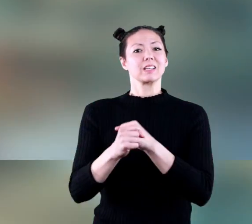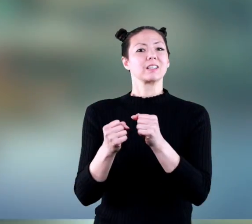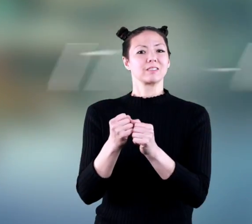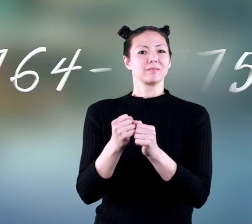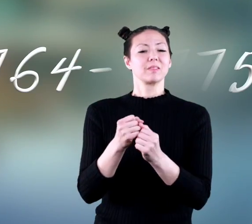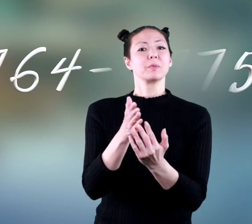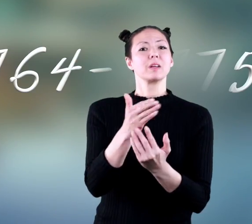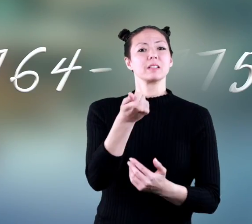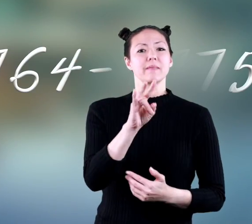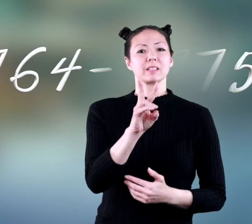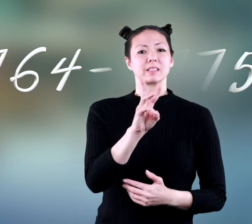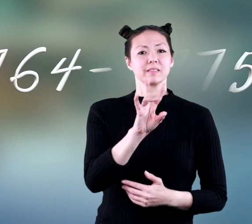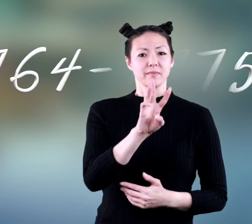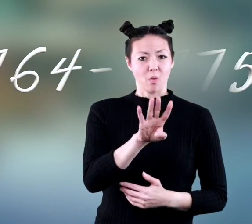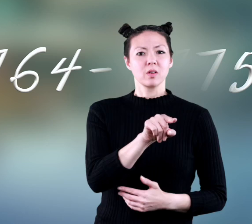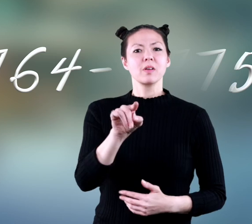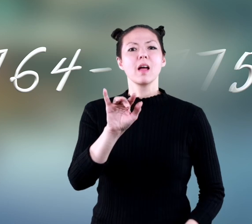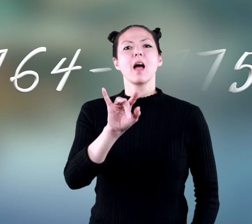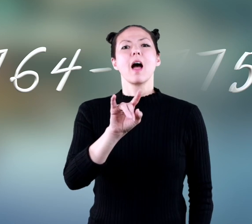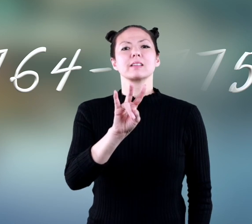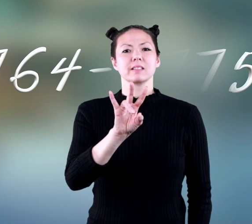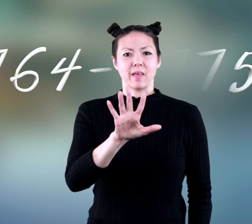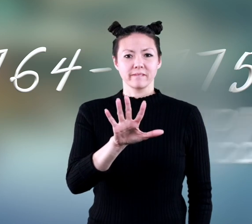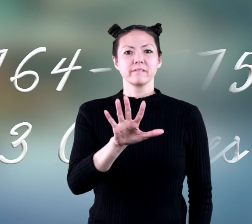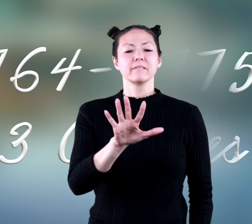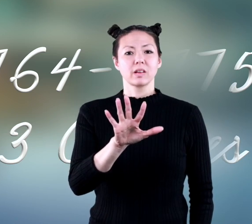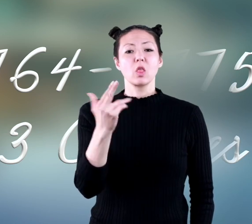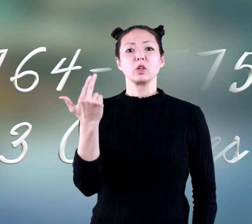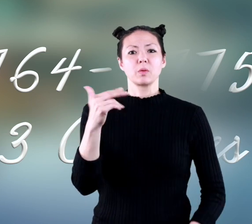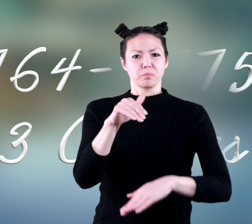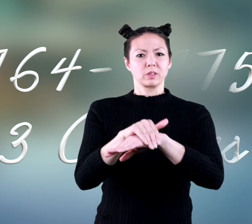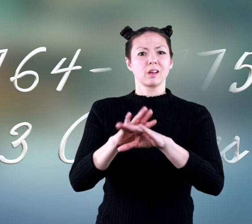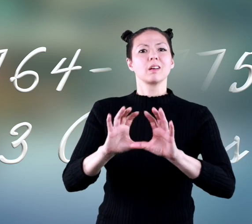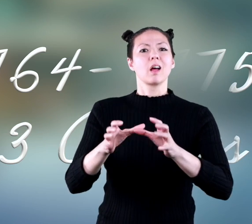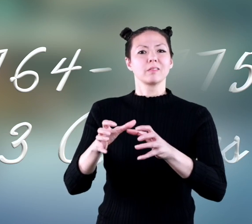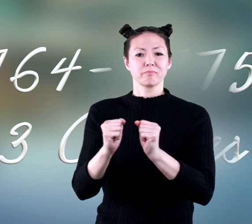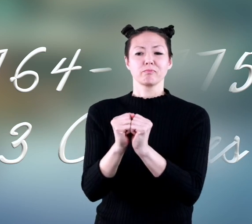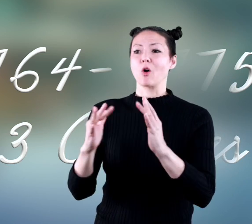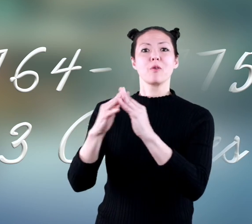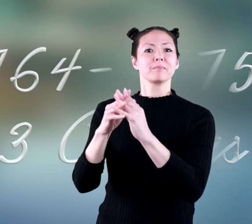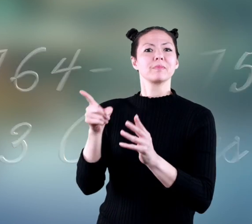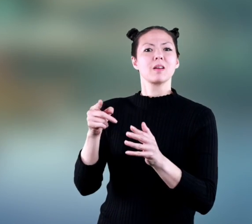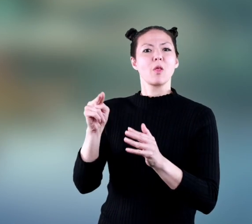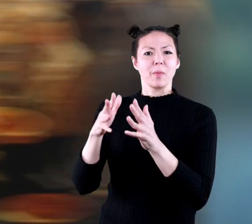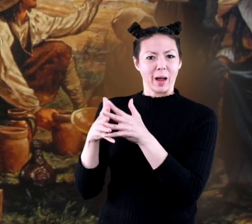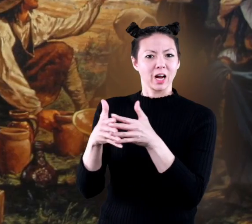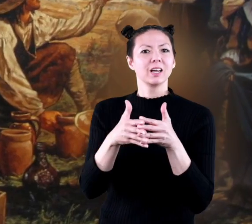Between 1764 and 1775, 13 British colonies were formed in North